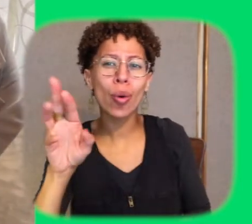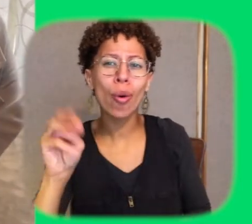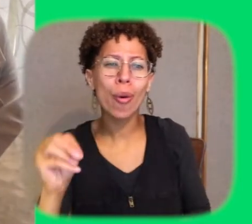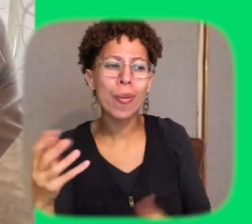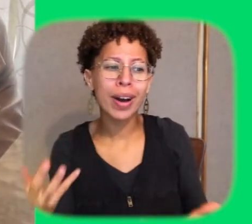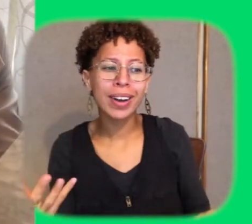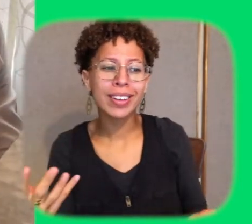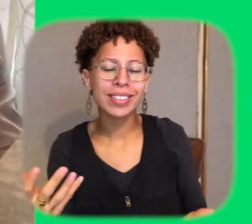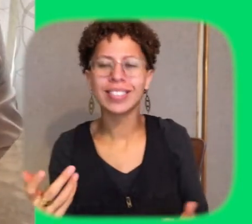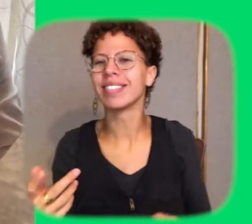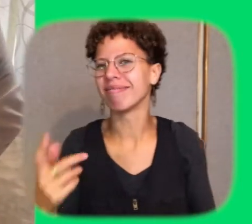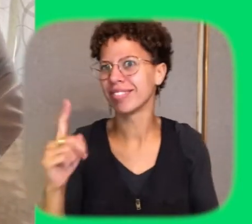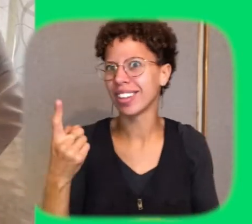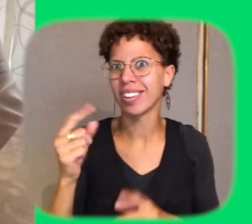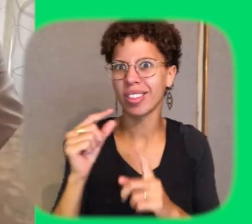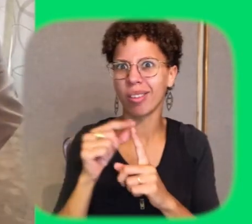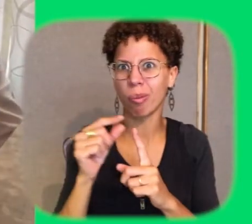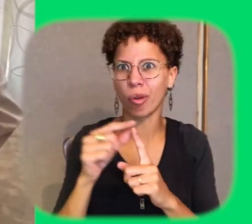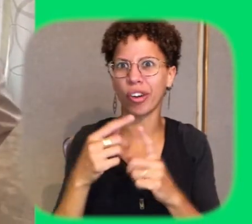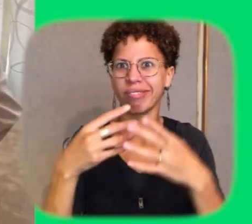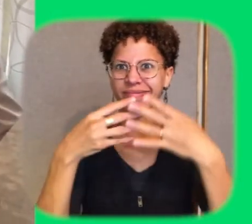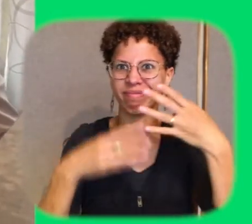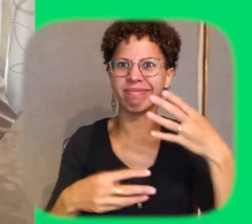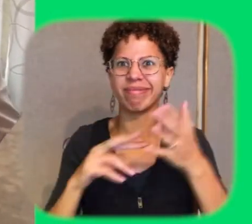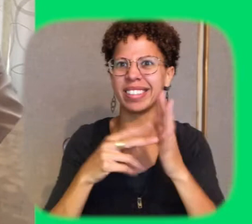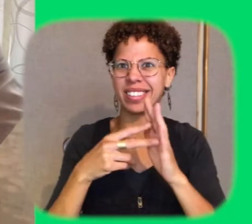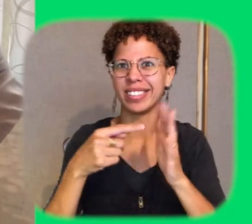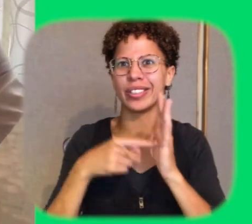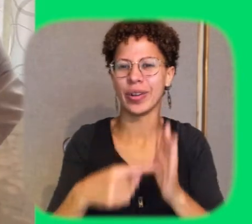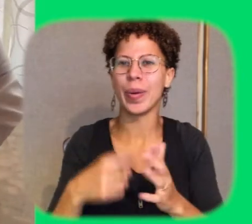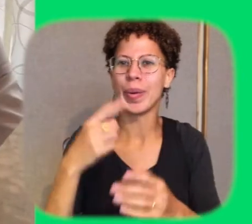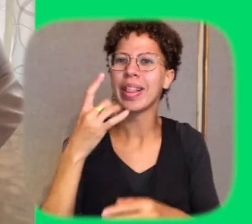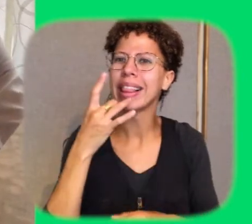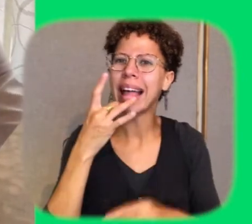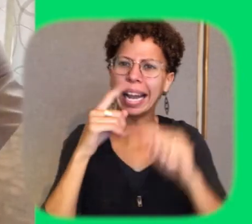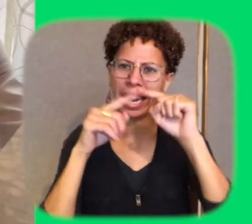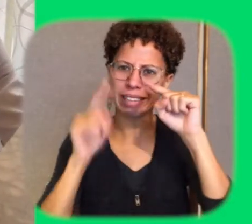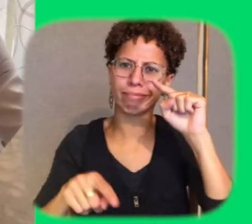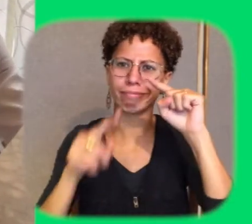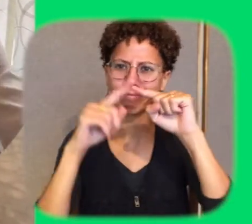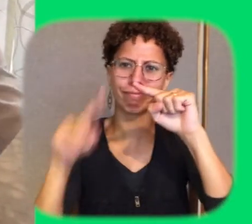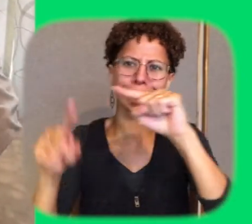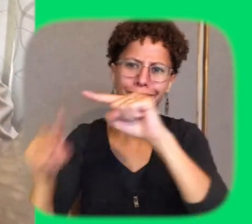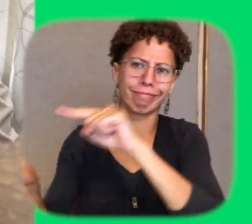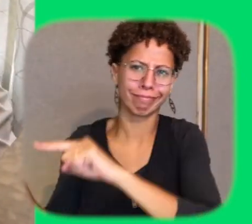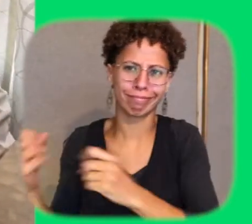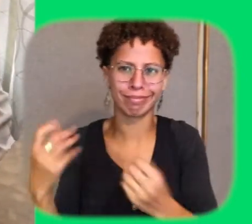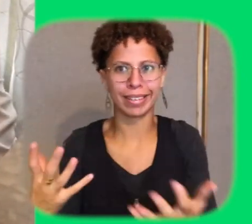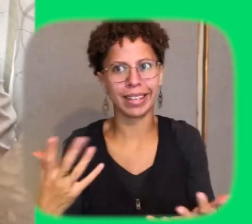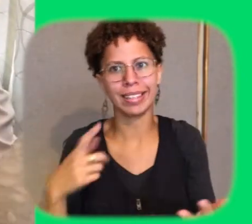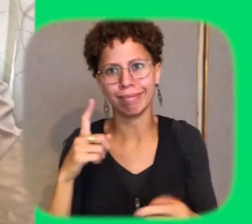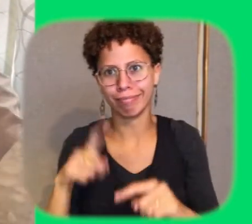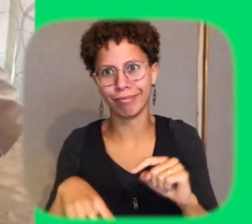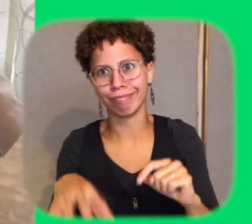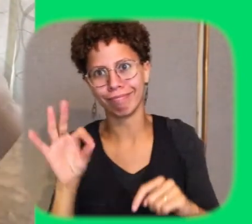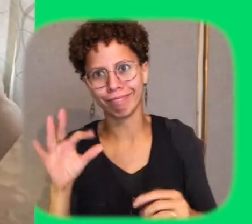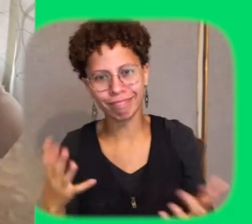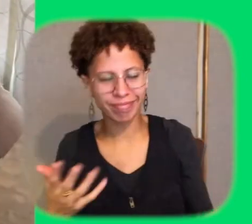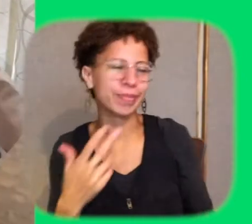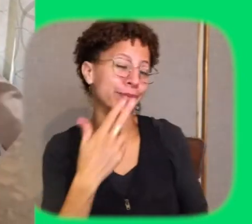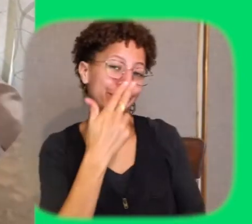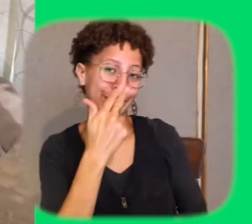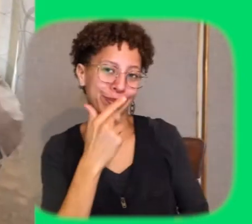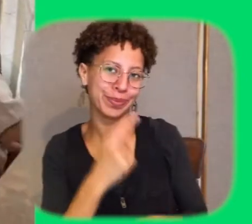just showed a bunch of lightning. That's right. It was kind of funny. So these are all superheroes who